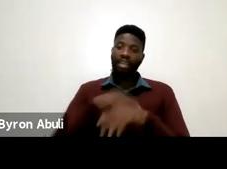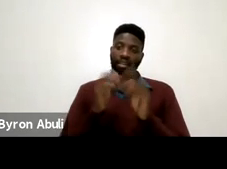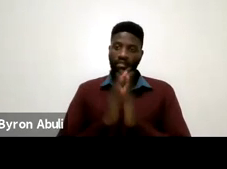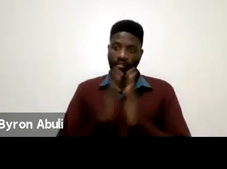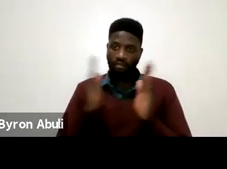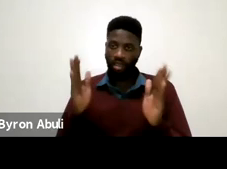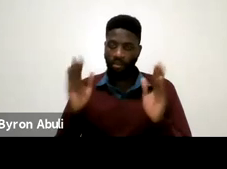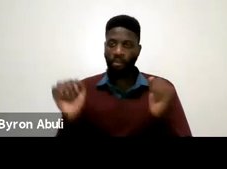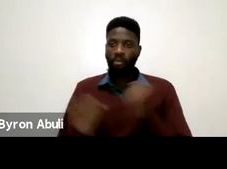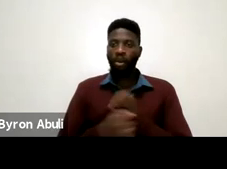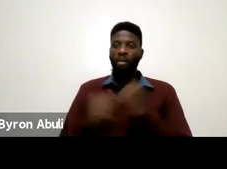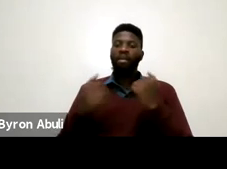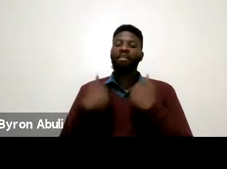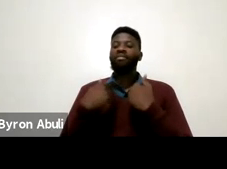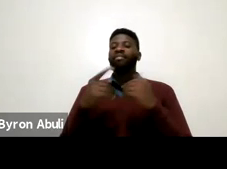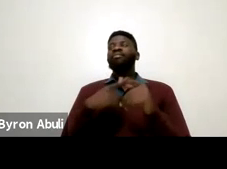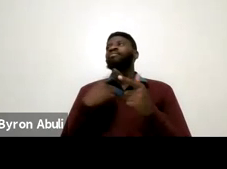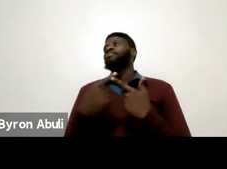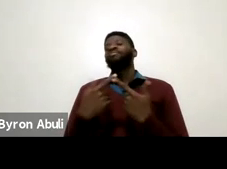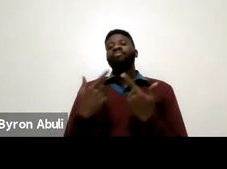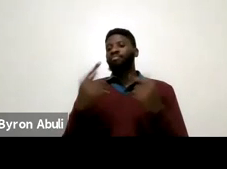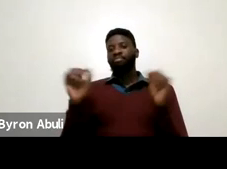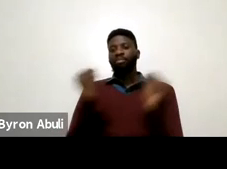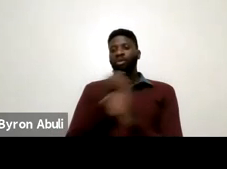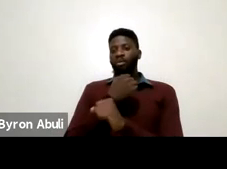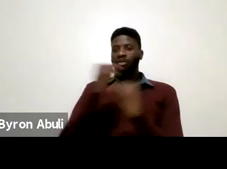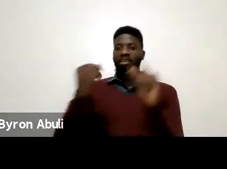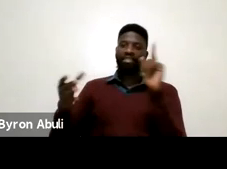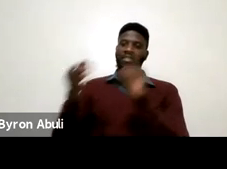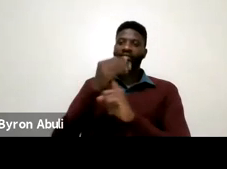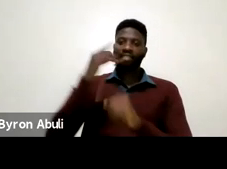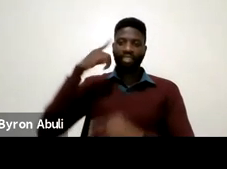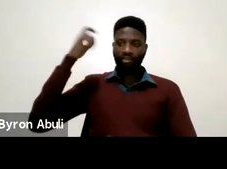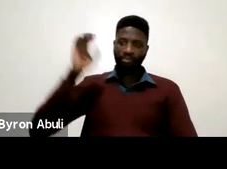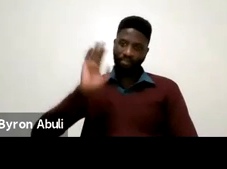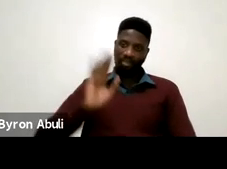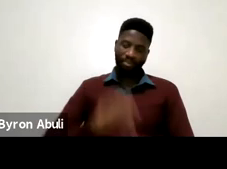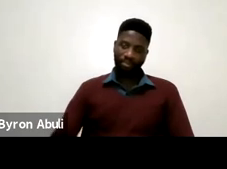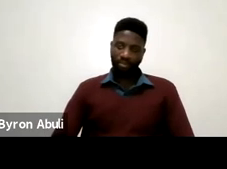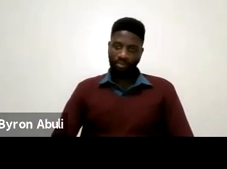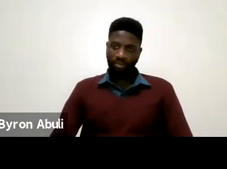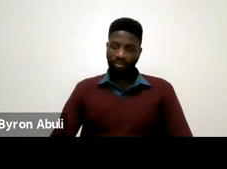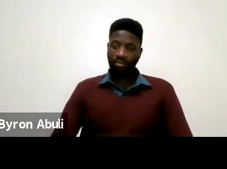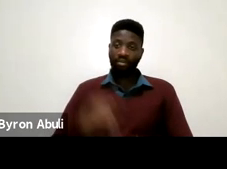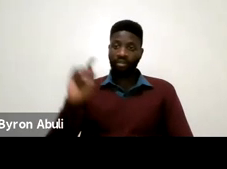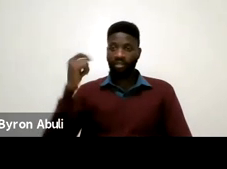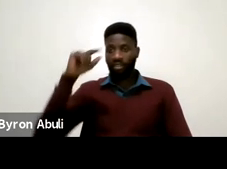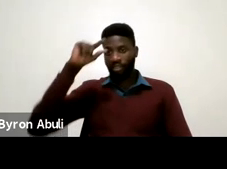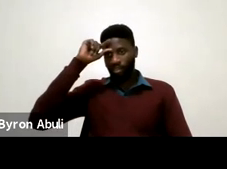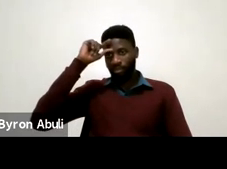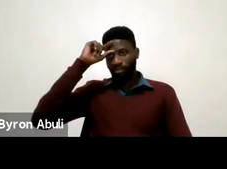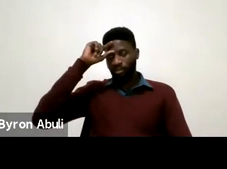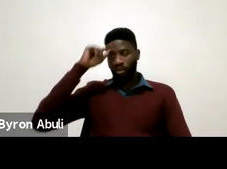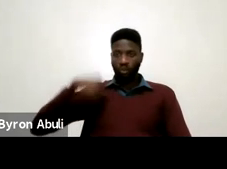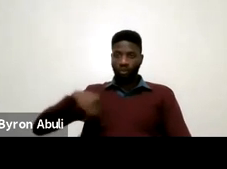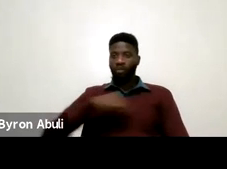it may be a pipe dream. People never realize pipe dreams. They say Kenyan government and us, we are